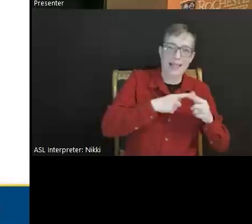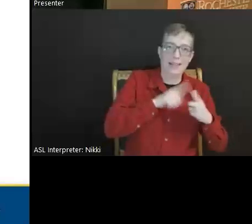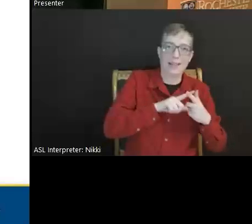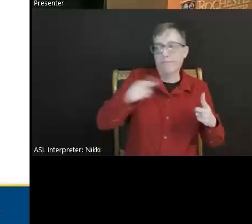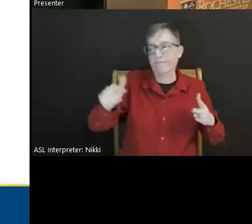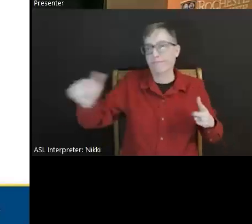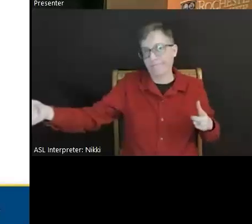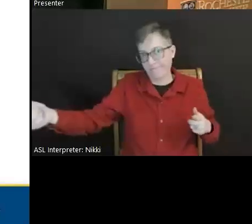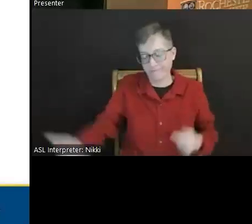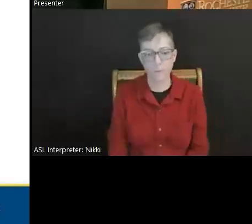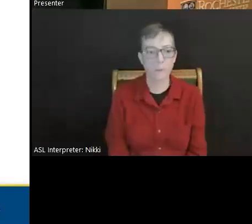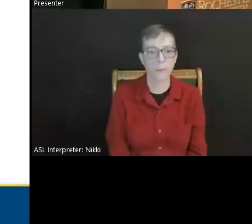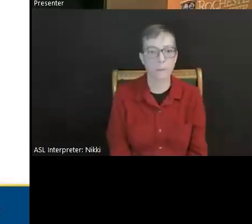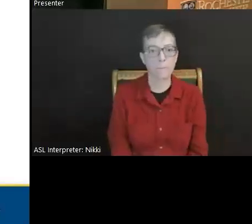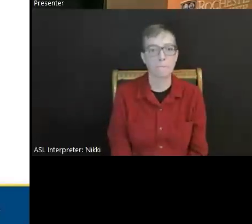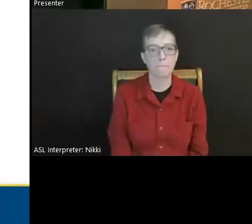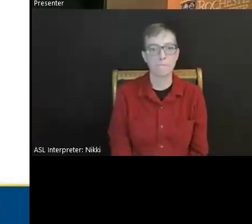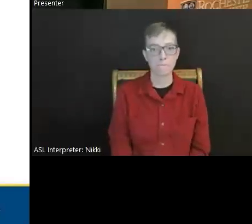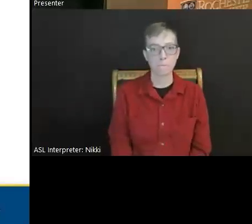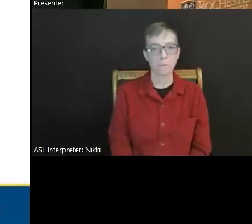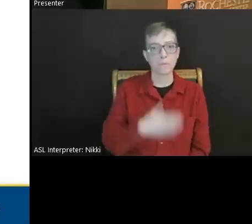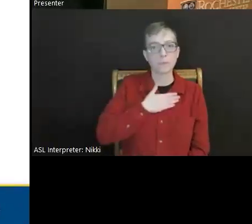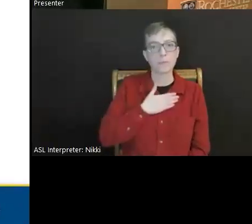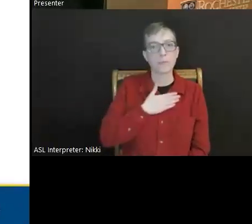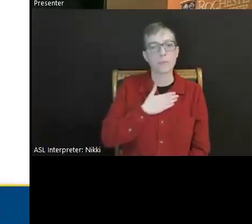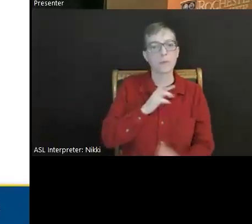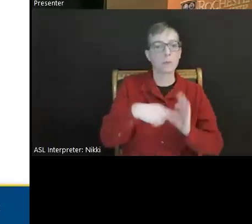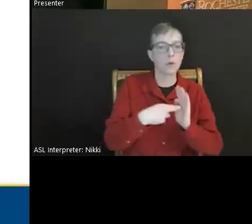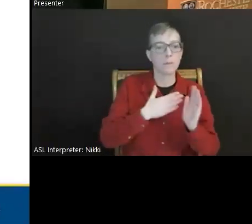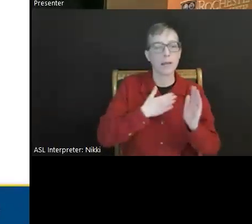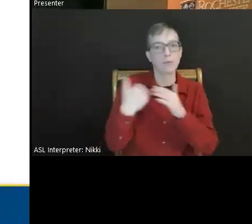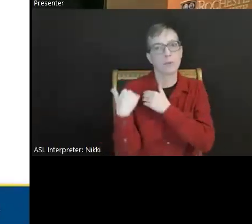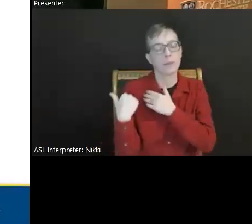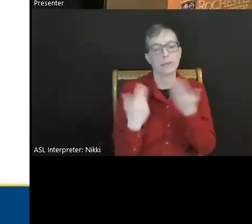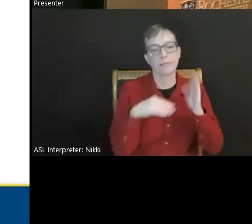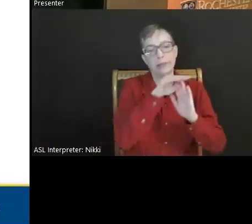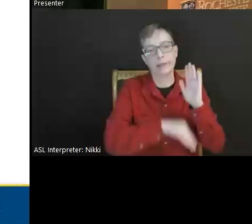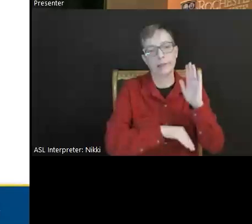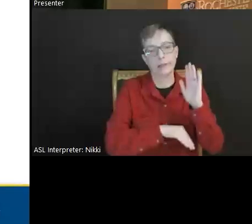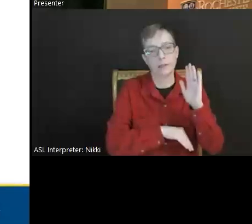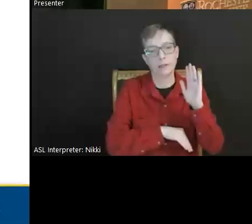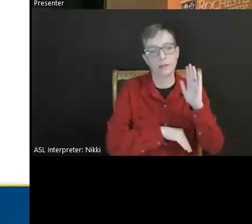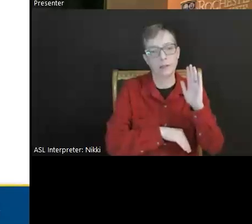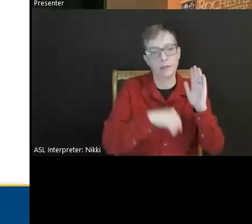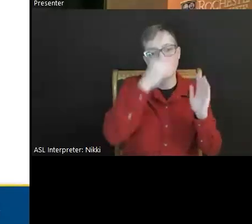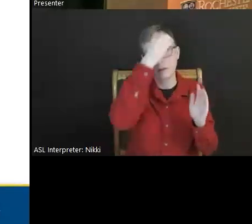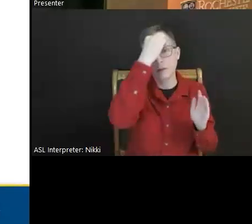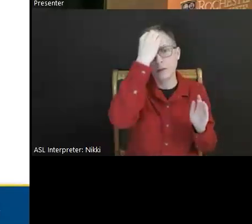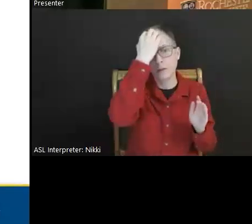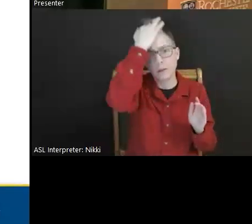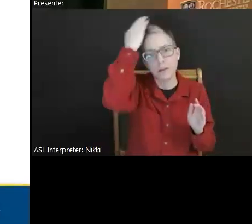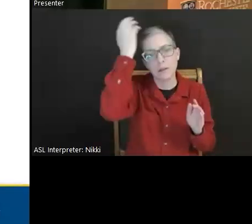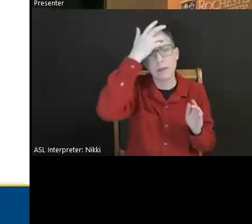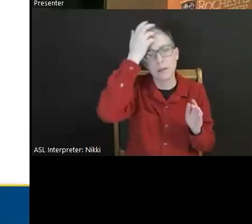speak. I have my responsibilities listed here. There's only so many ways you can say psychiatrist.